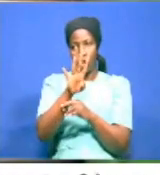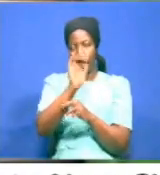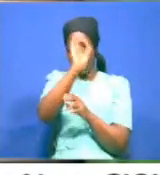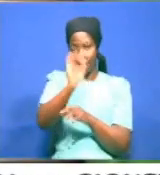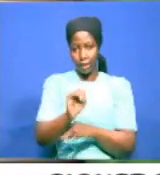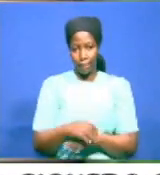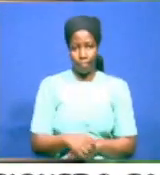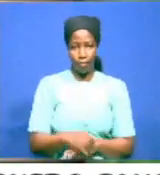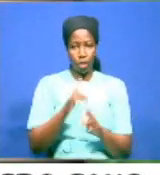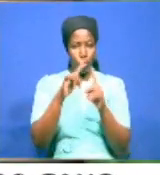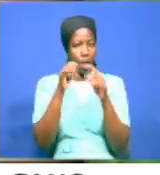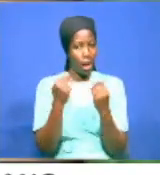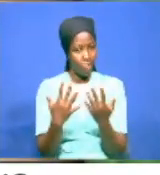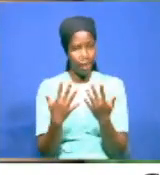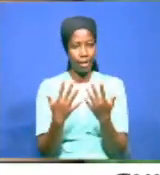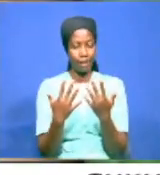2.4% to Kenya shilling